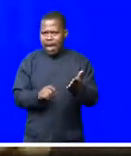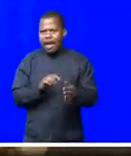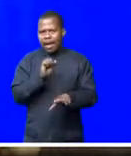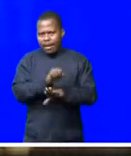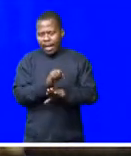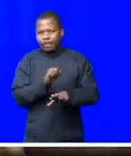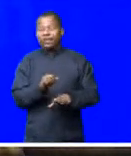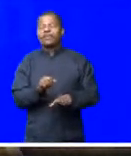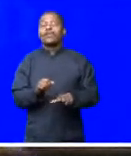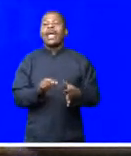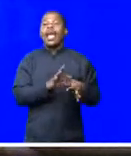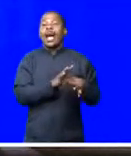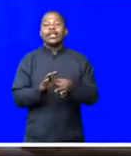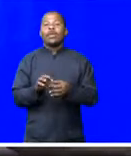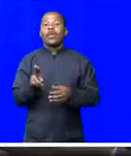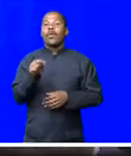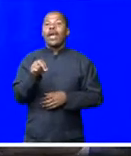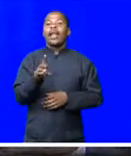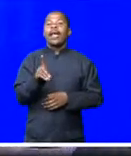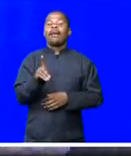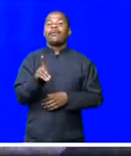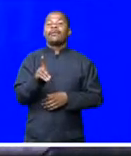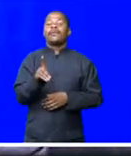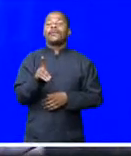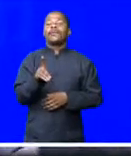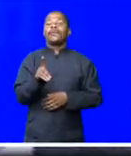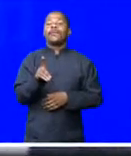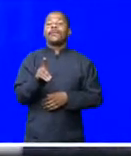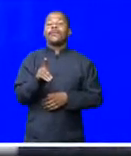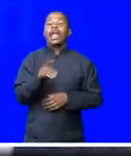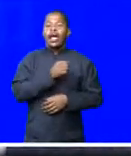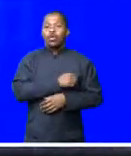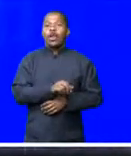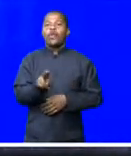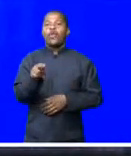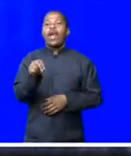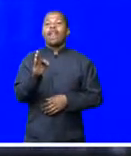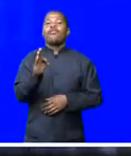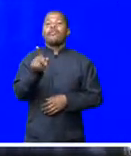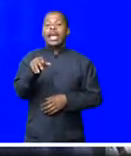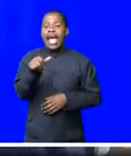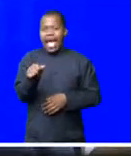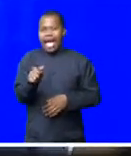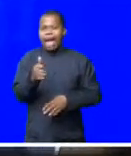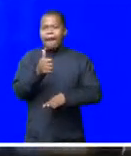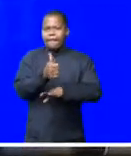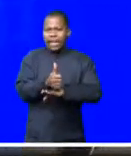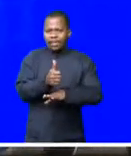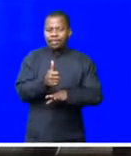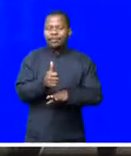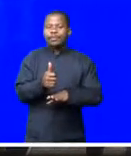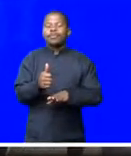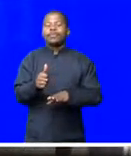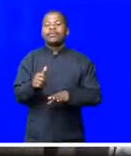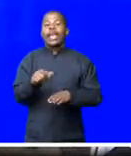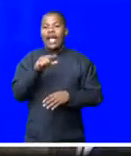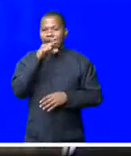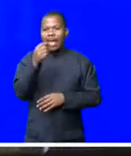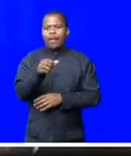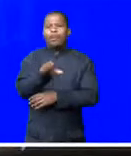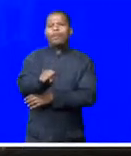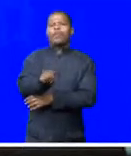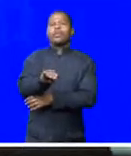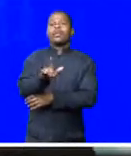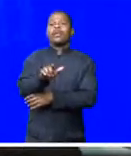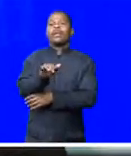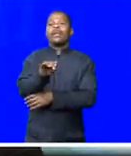welihhovisi lakamhlaba lelibuke Tindzaba tekutalana i-United Nations Population Fund UNFPA Tamari Silinza